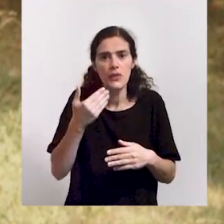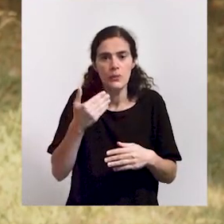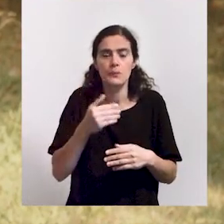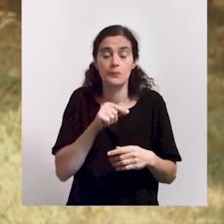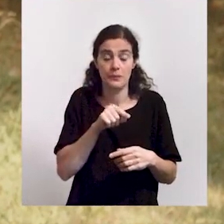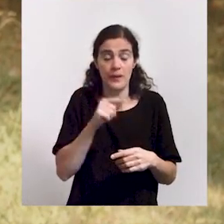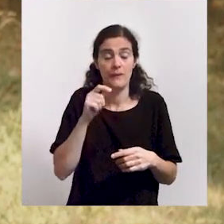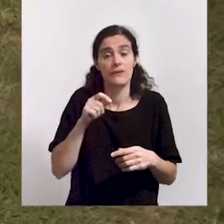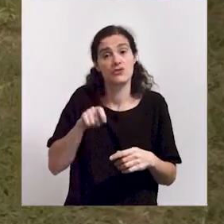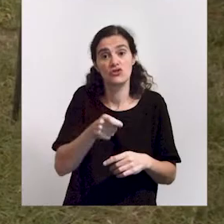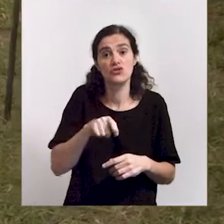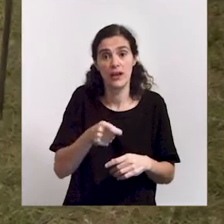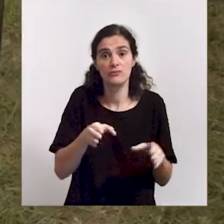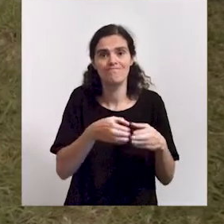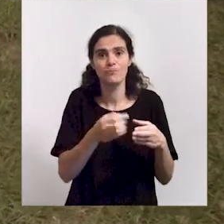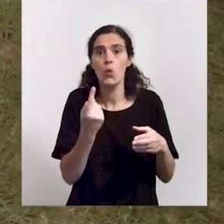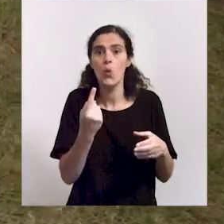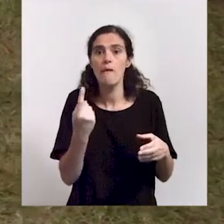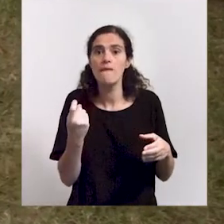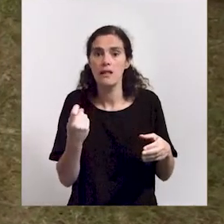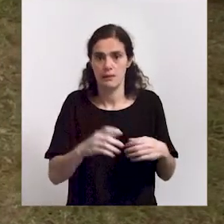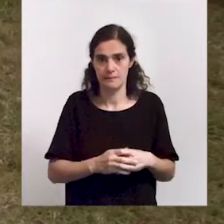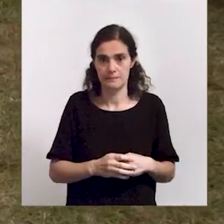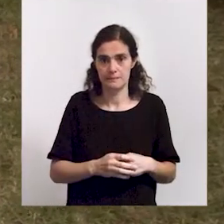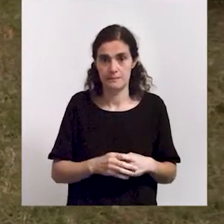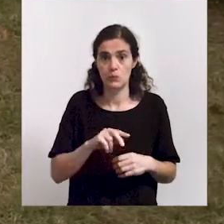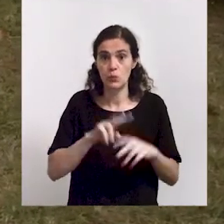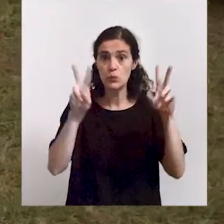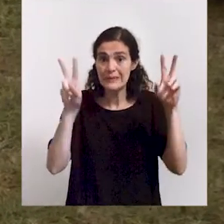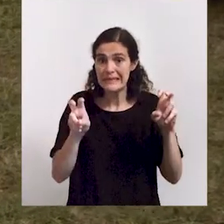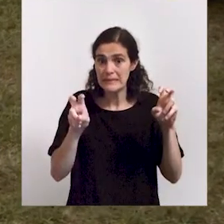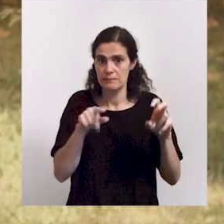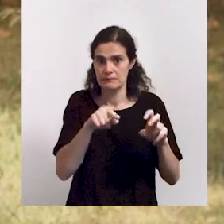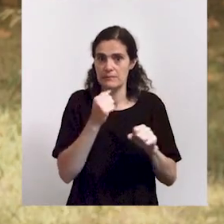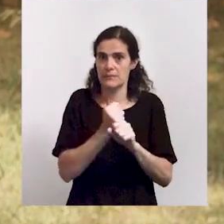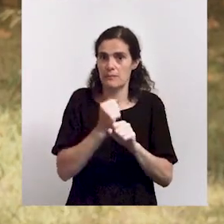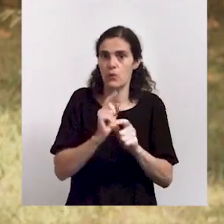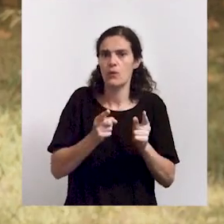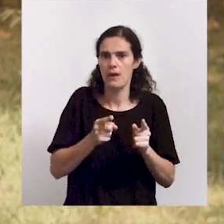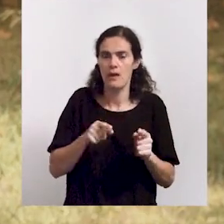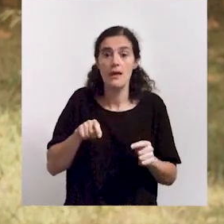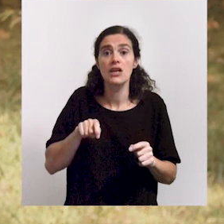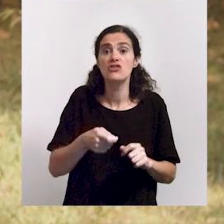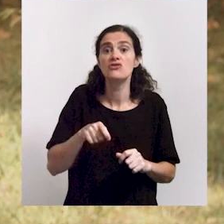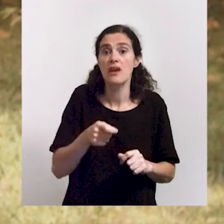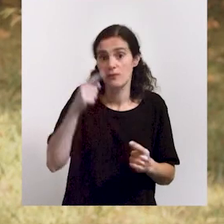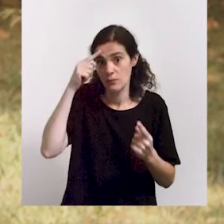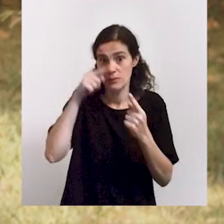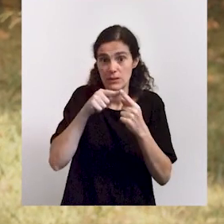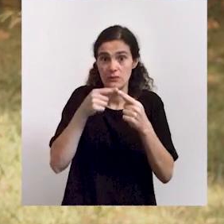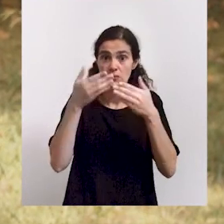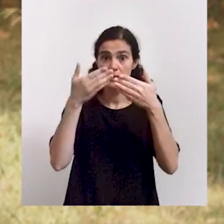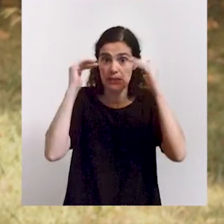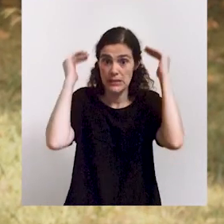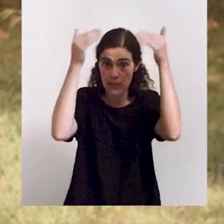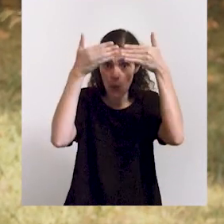of keys is missing one key. And the title of this work is Keys to Open the Sky.